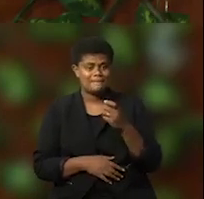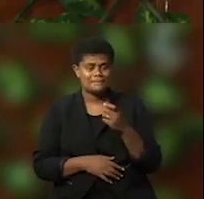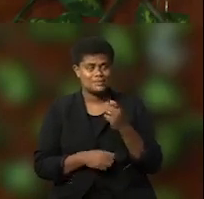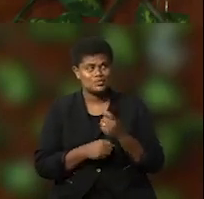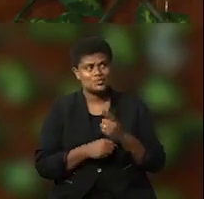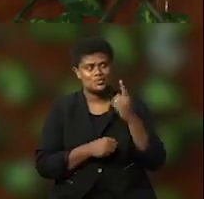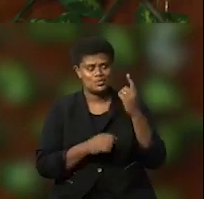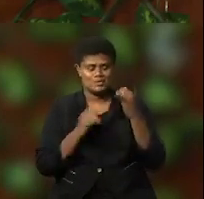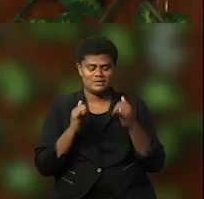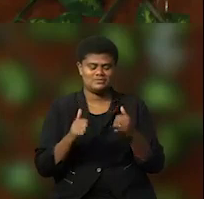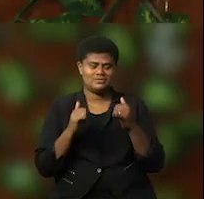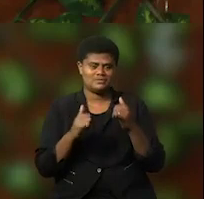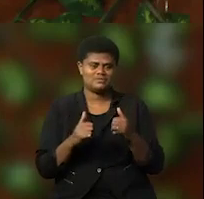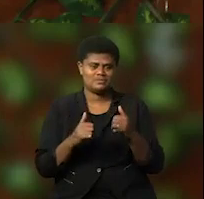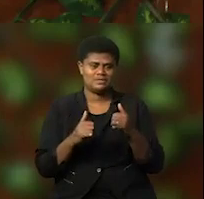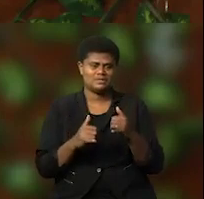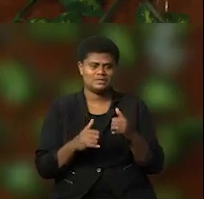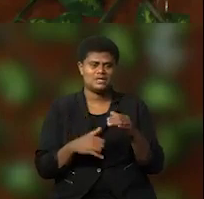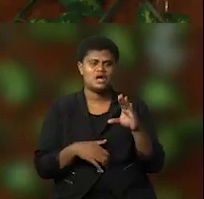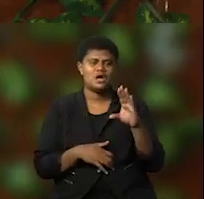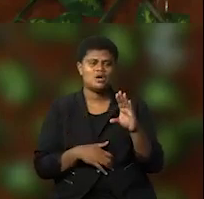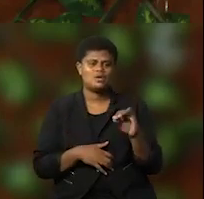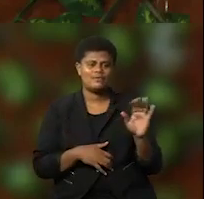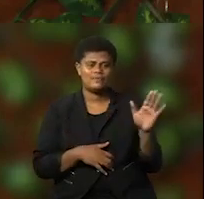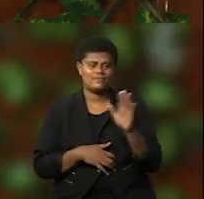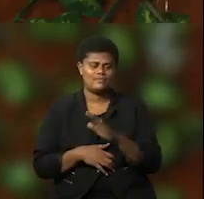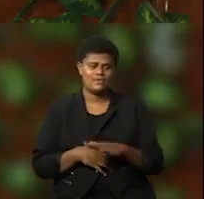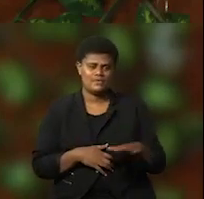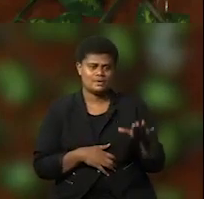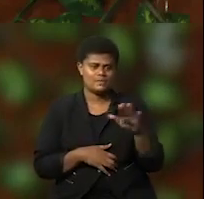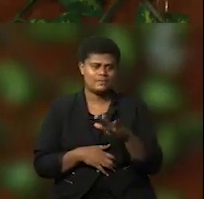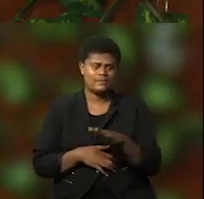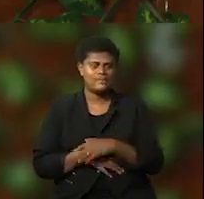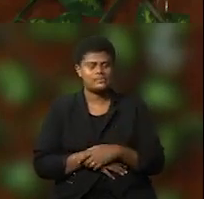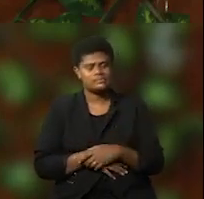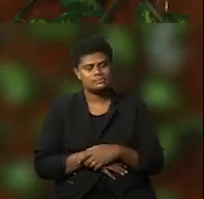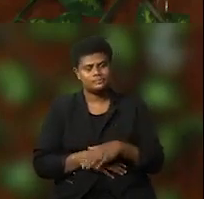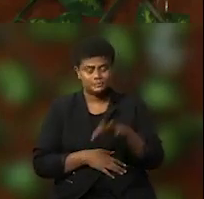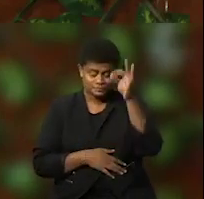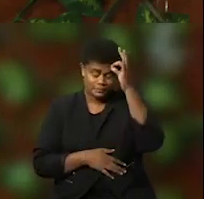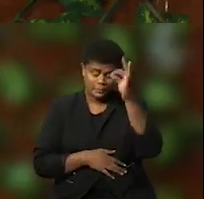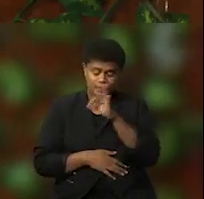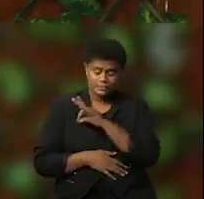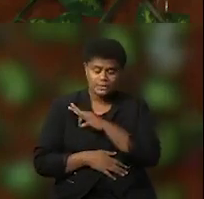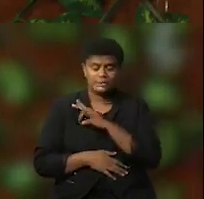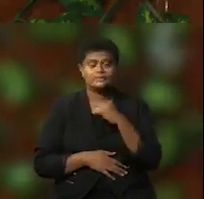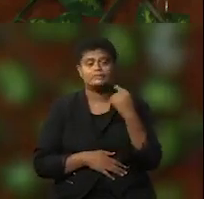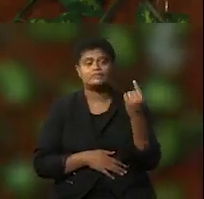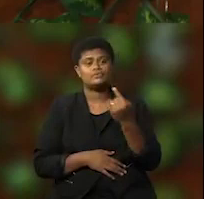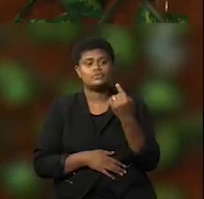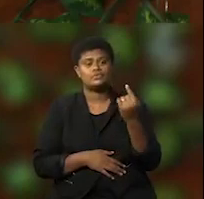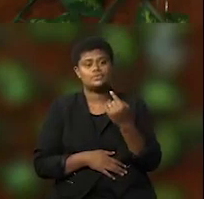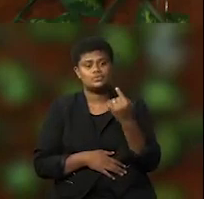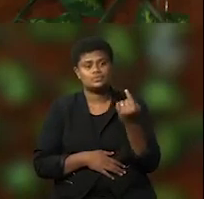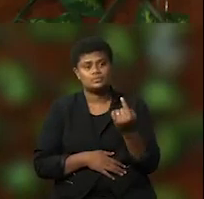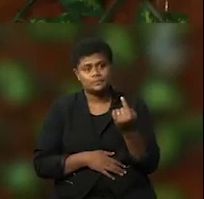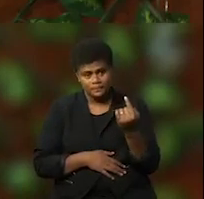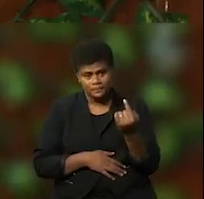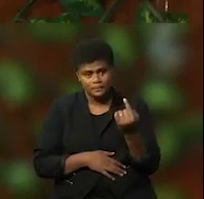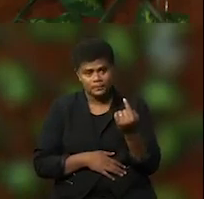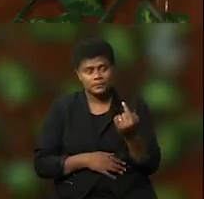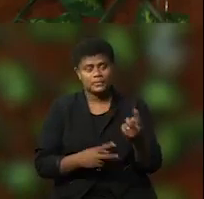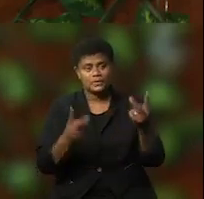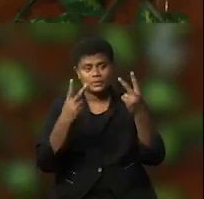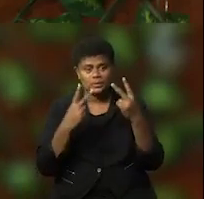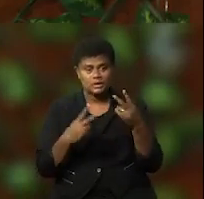of all, we're continuing our studies on surviving the shaking of the heavens and the earth. And I believe to those of you tuning in from home, I believe that you're also following